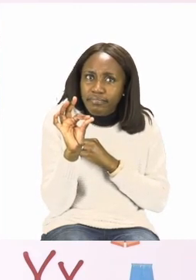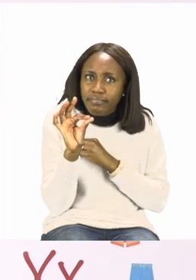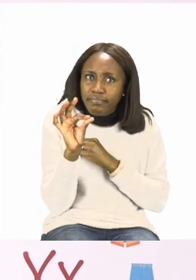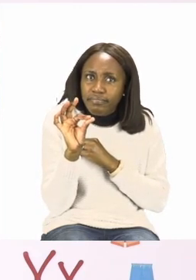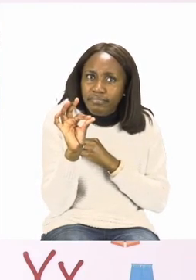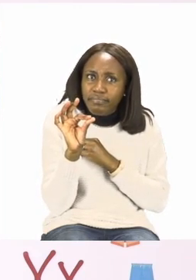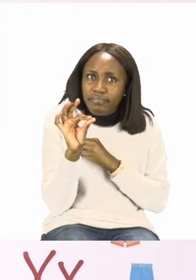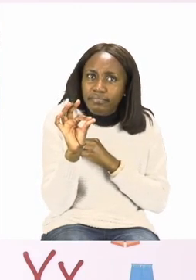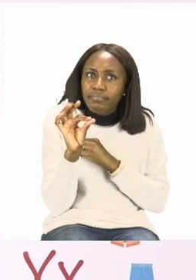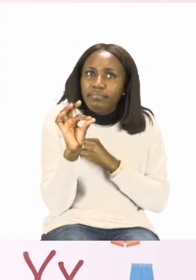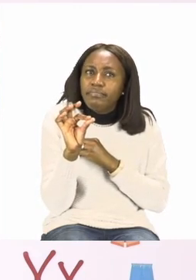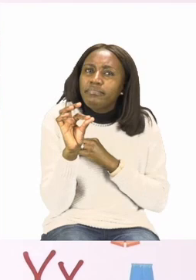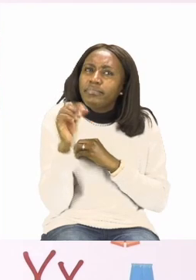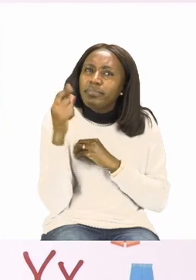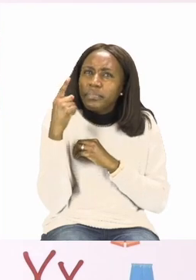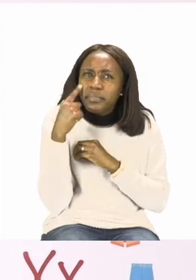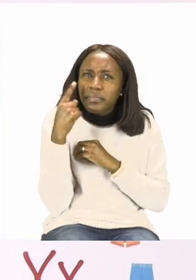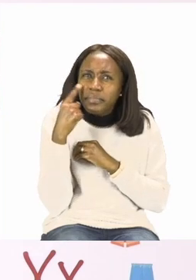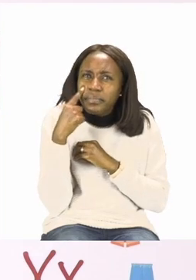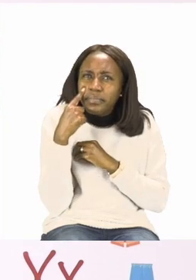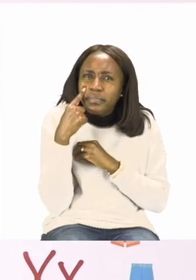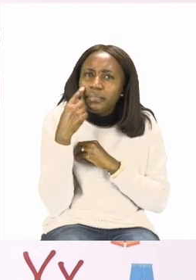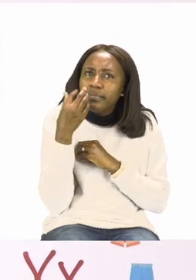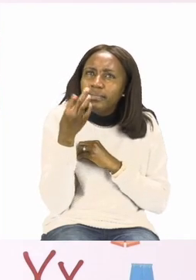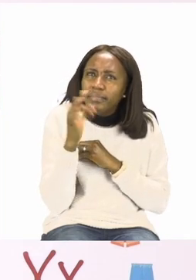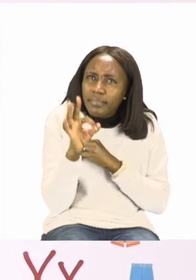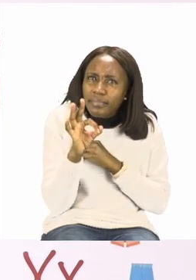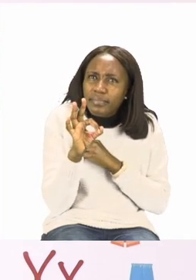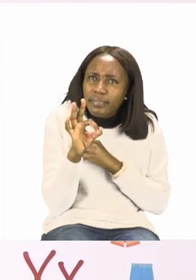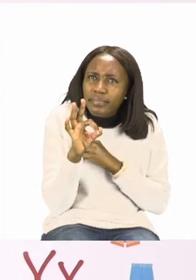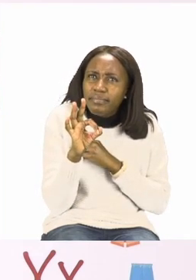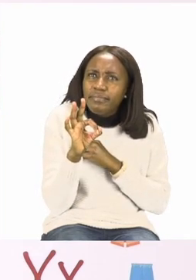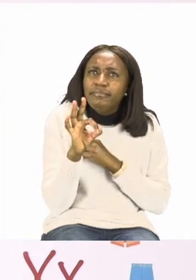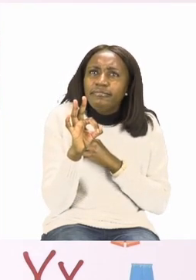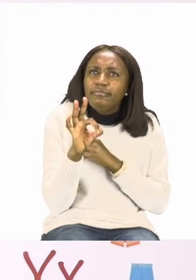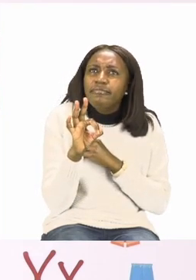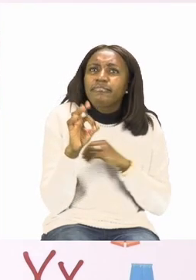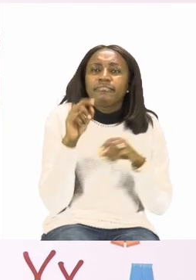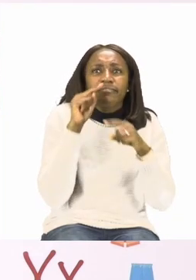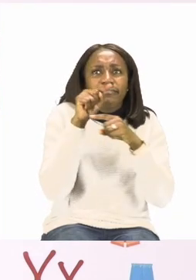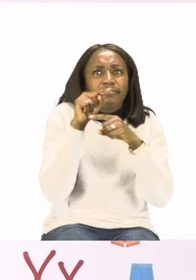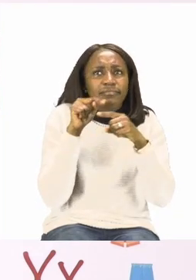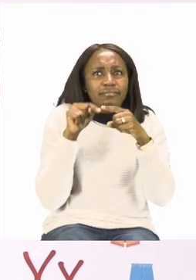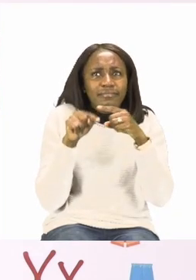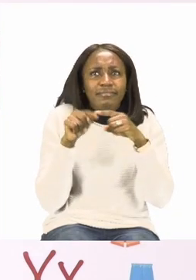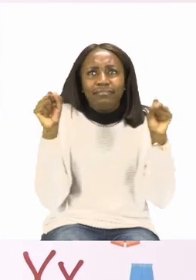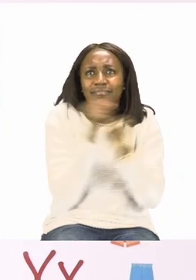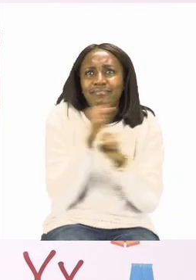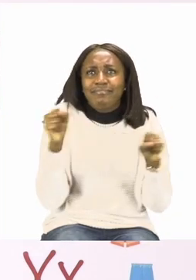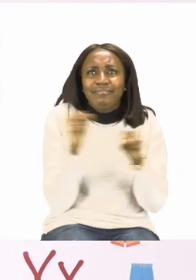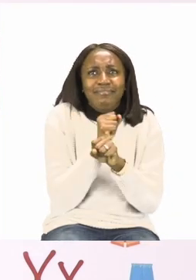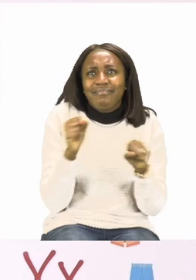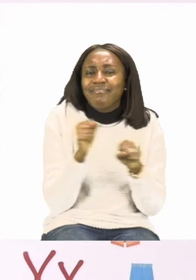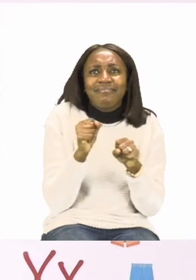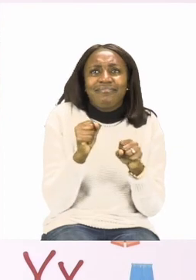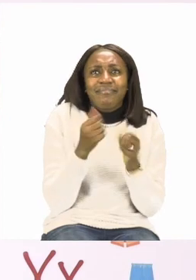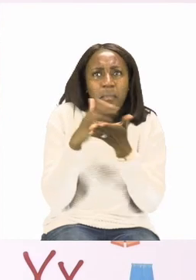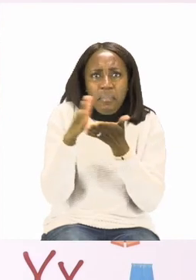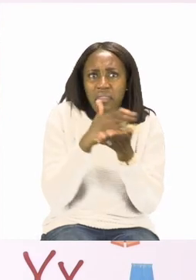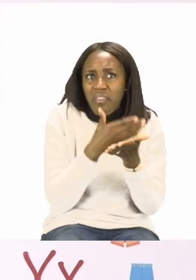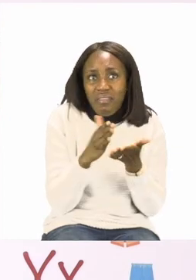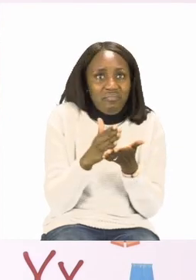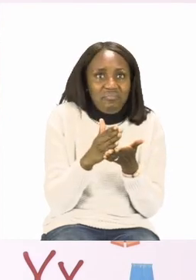look carefully, 9 belongs to odd Todd. So we're going to write the word